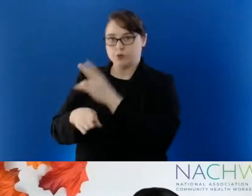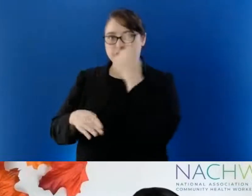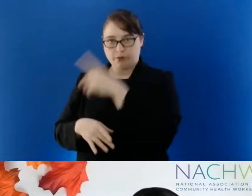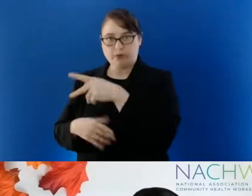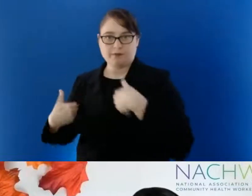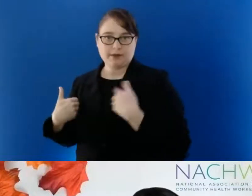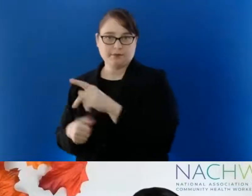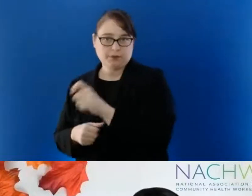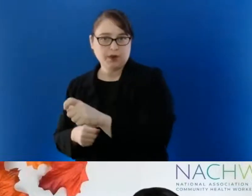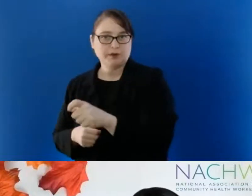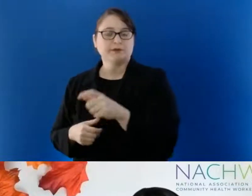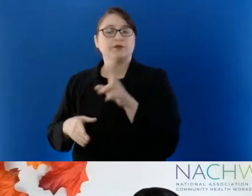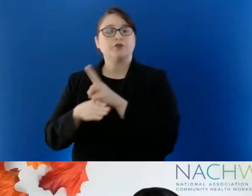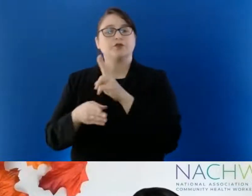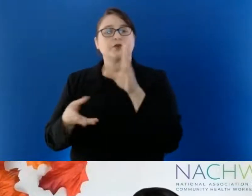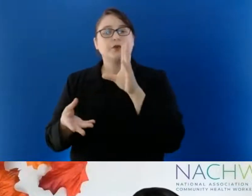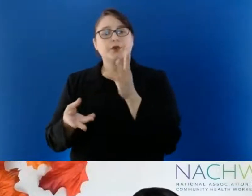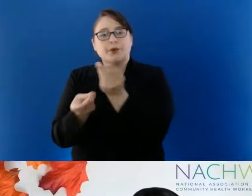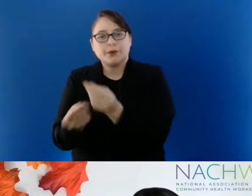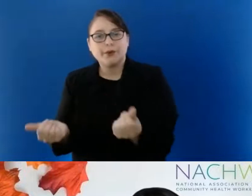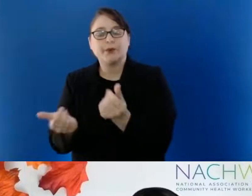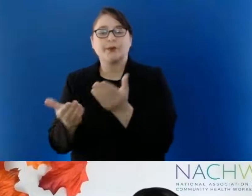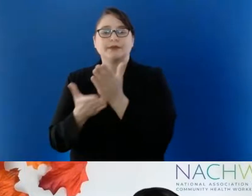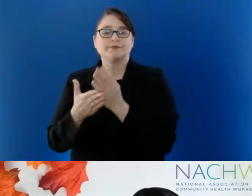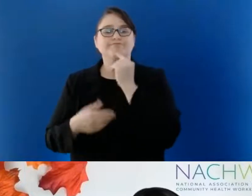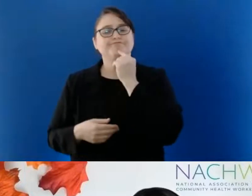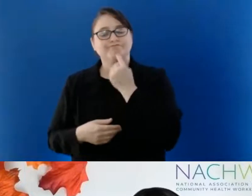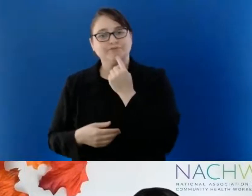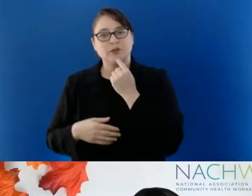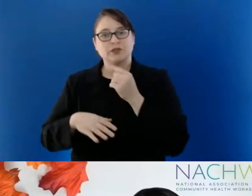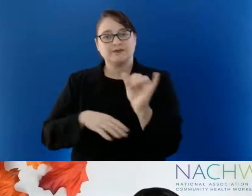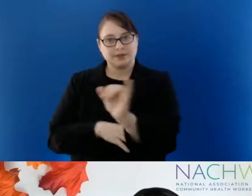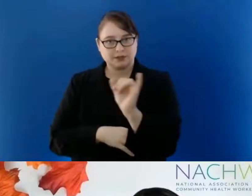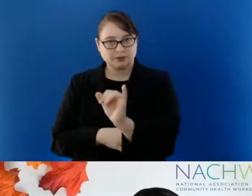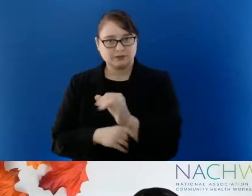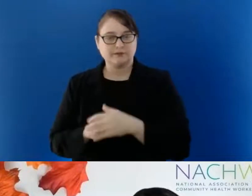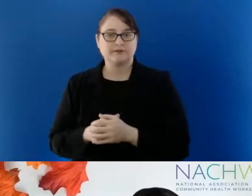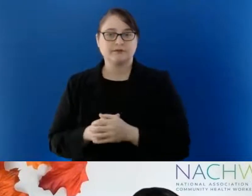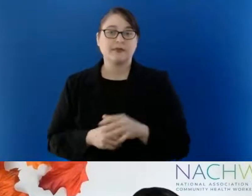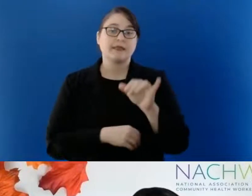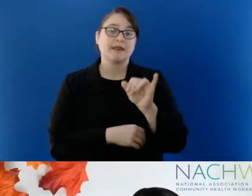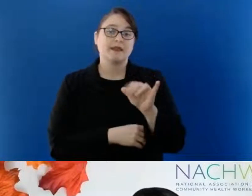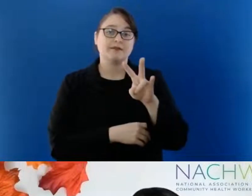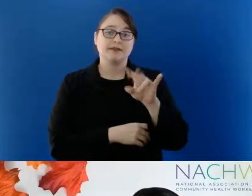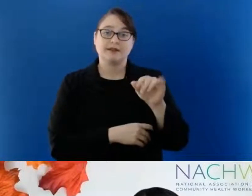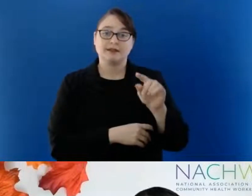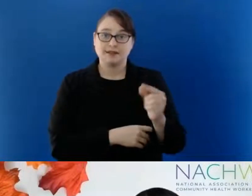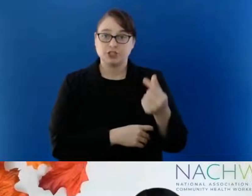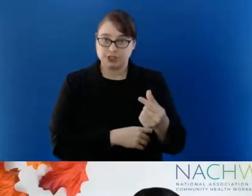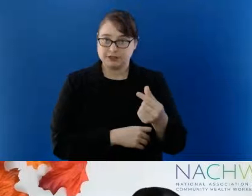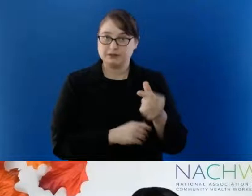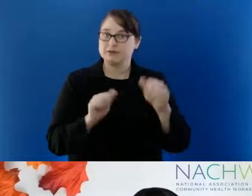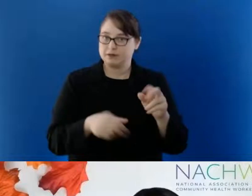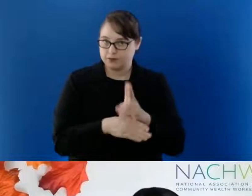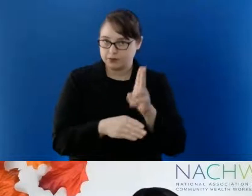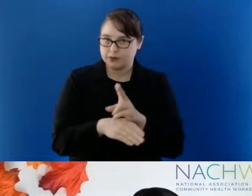help ameliorate some of these really serious infections. There are other things like for the serious infection, there's IVIG that can be used. And there's a couple